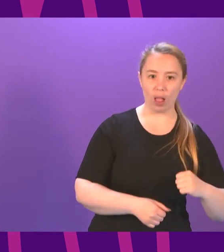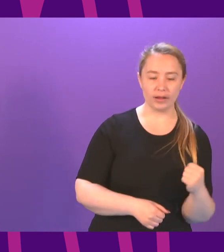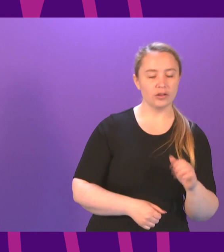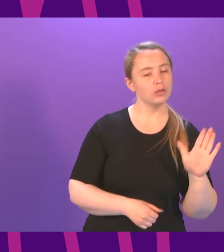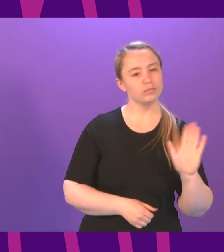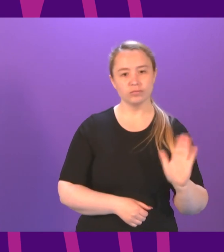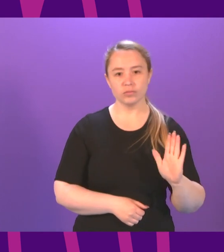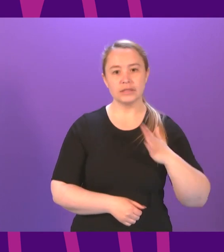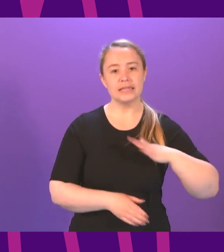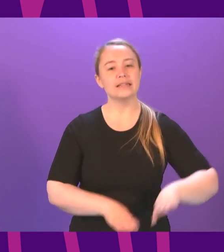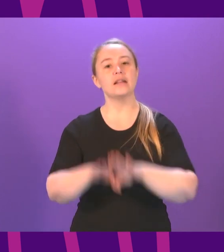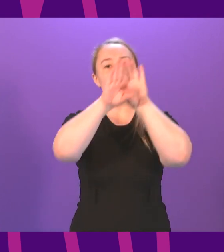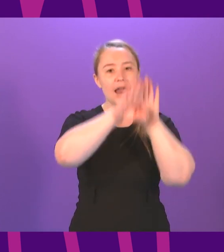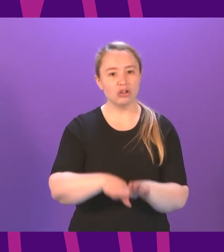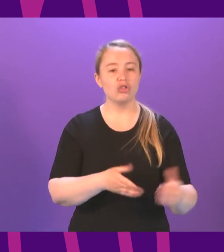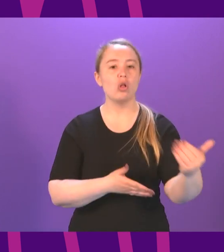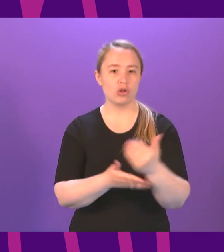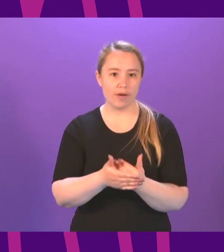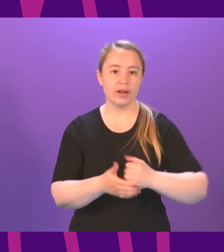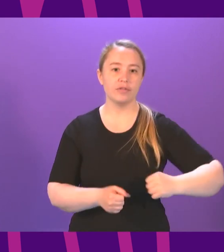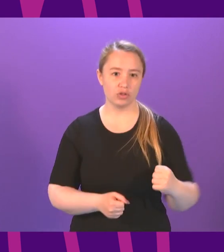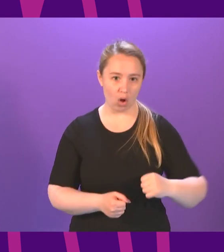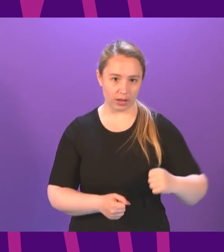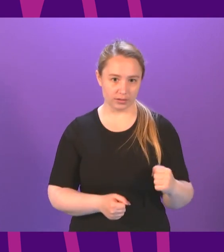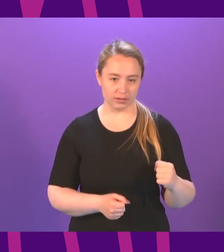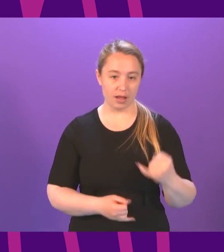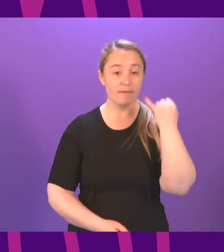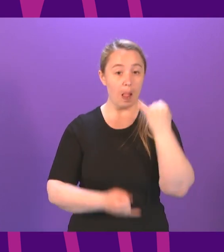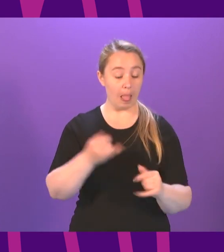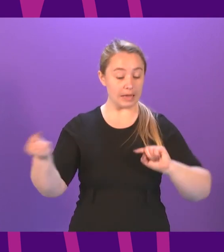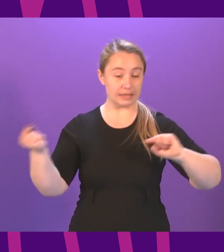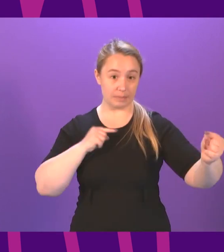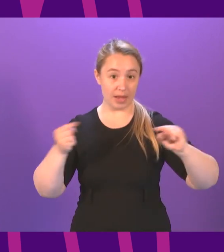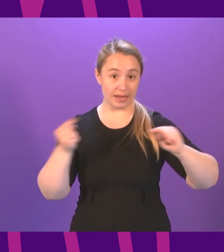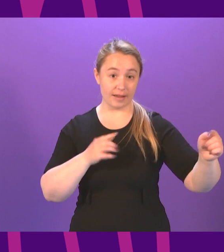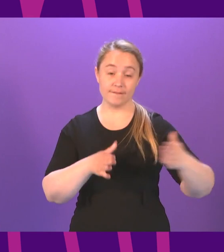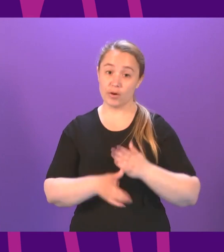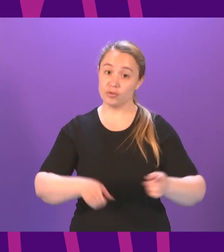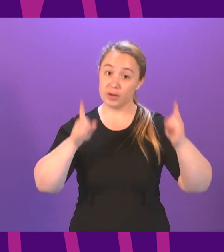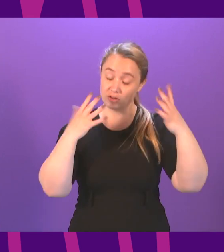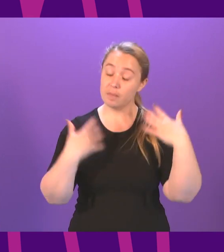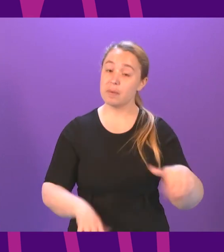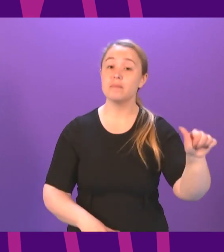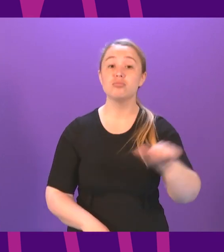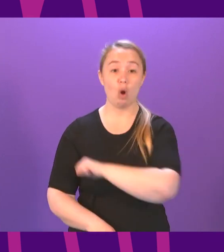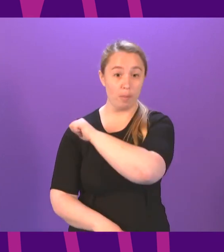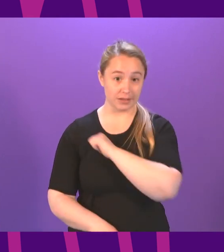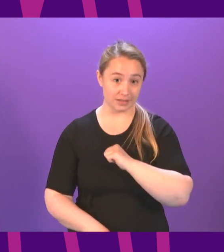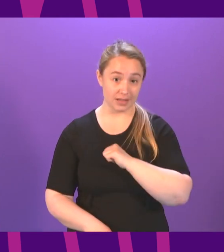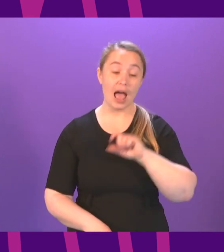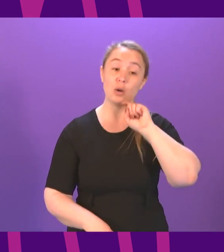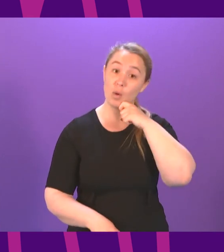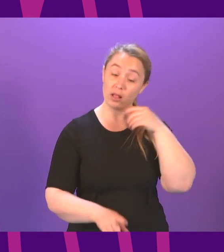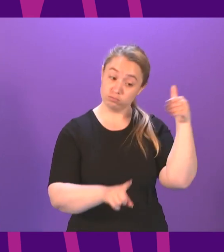lead a national recovery for everyone. In the final TV debate, the First Minister made that promise. We will hold her to that